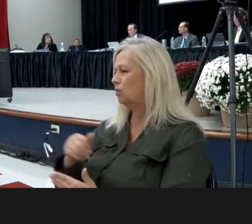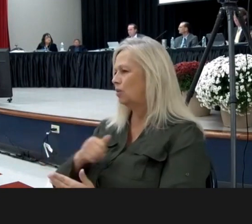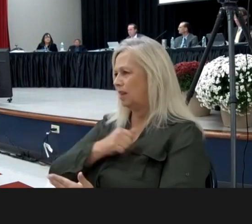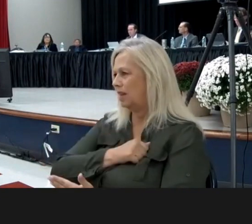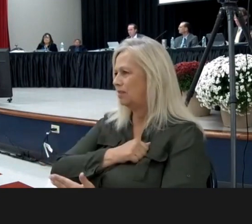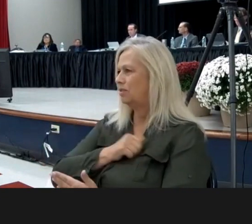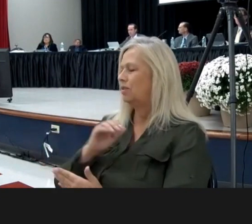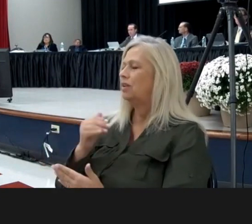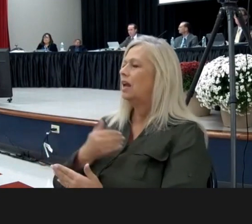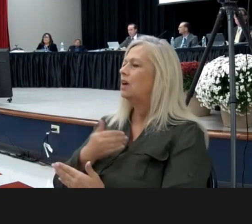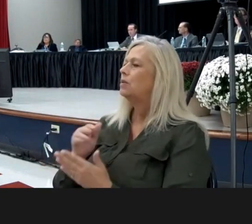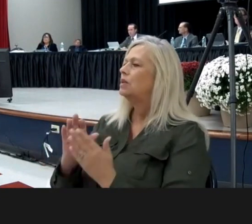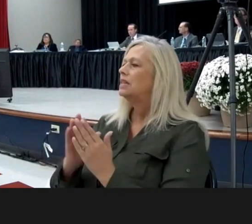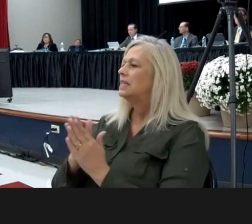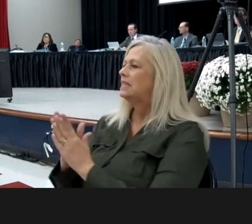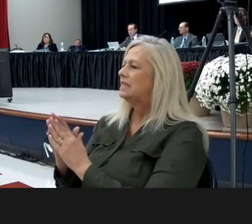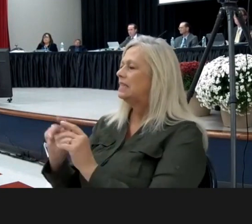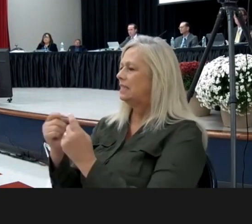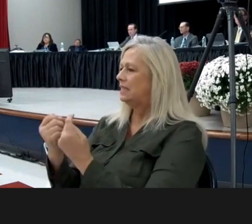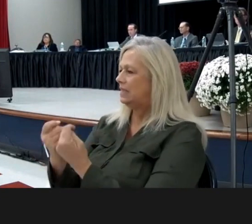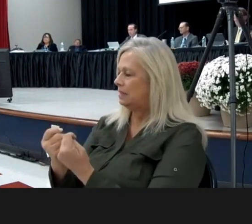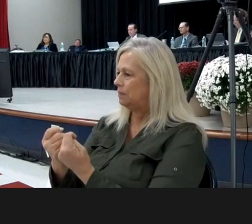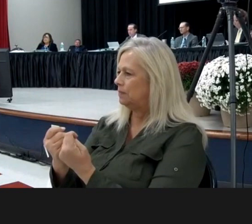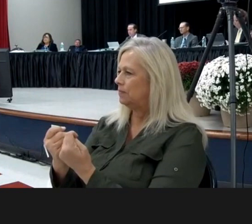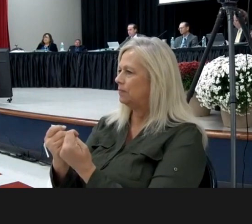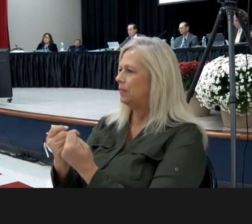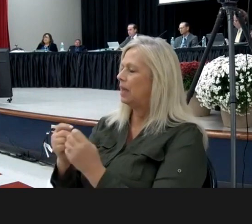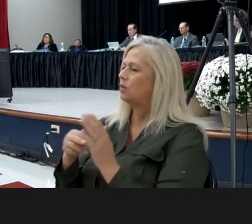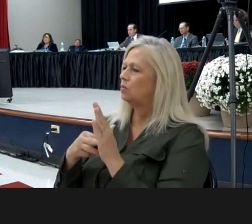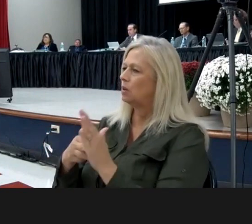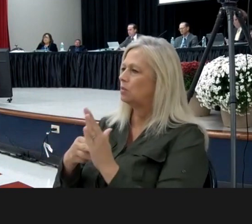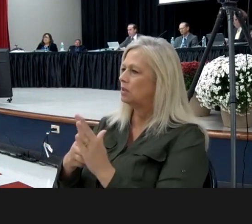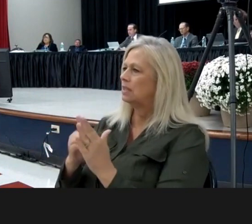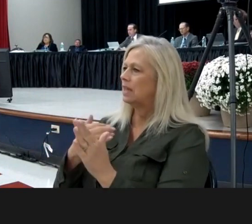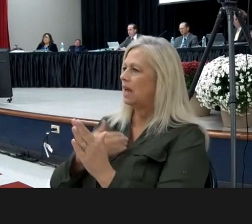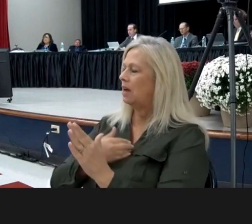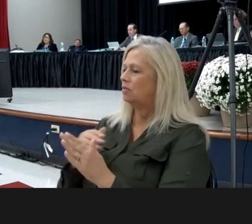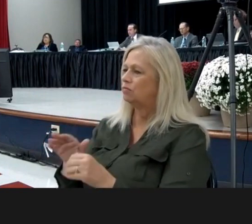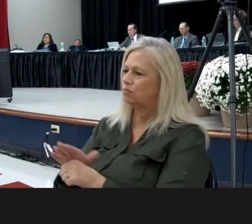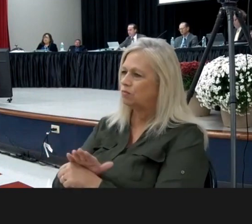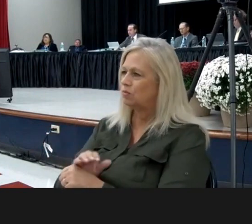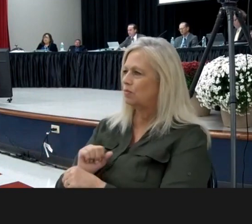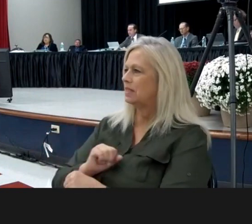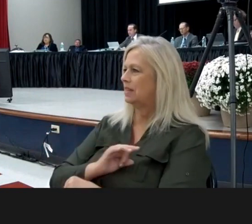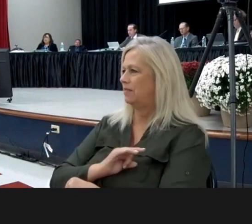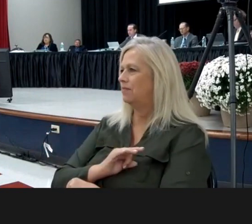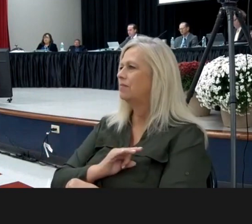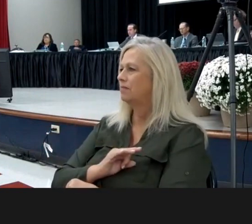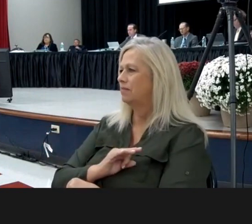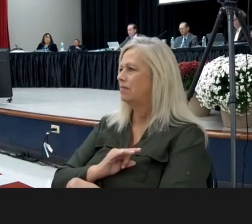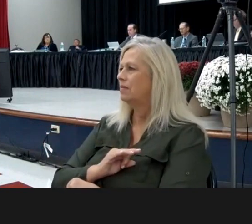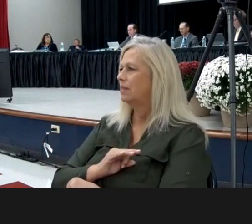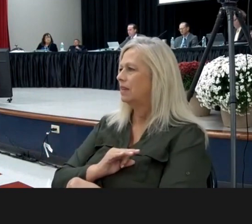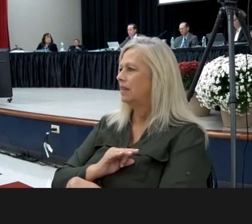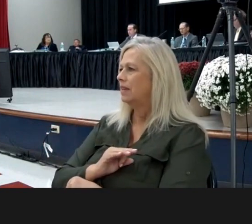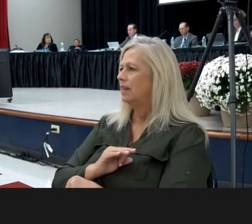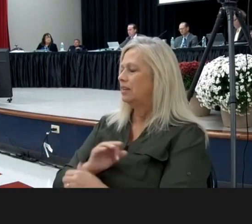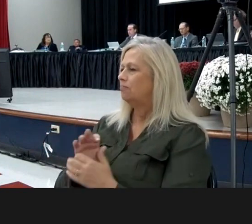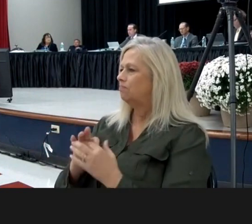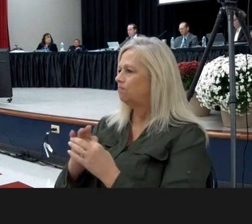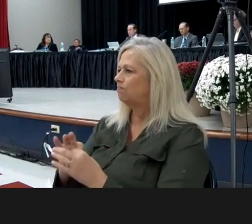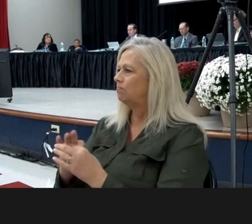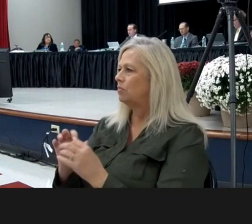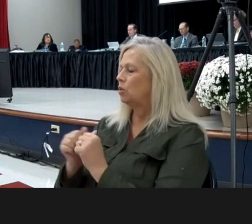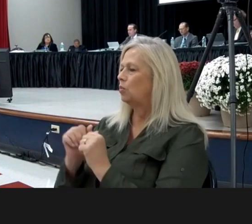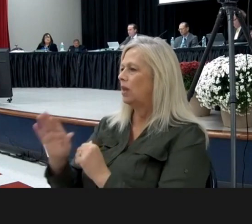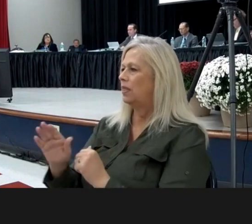team. That's certainly what I believe is representative of our entire staff and consistent with their value set. And